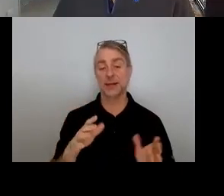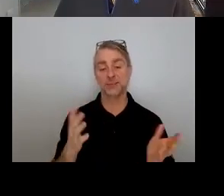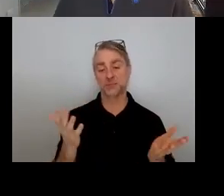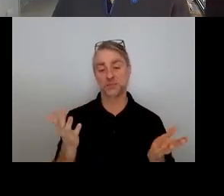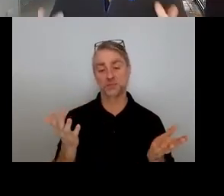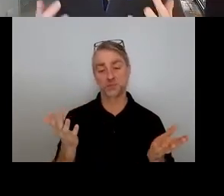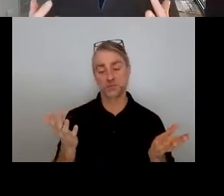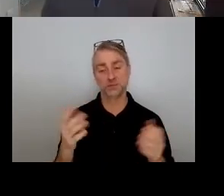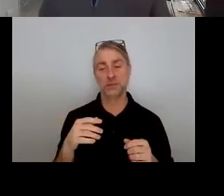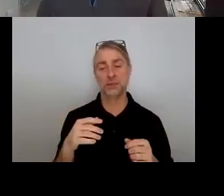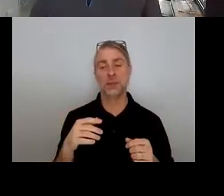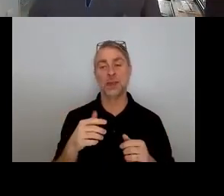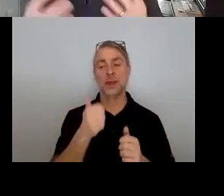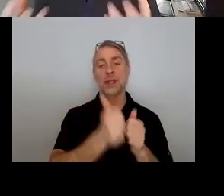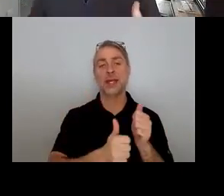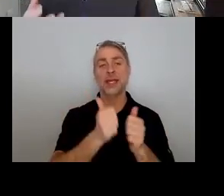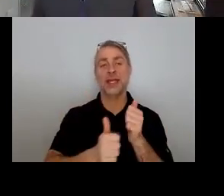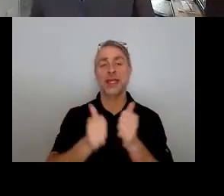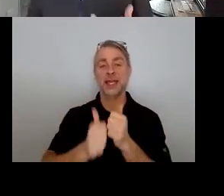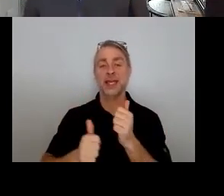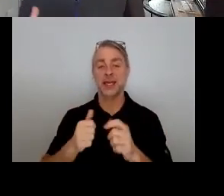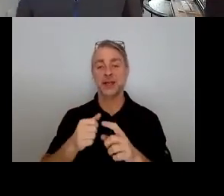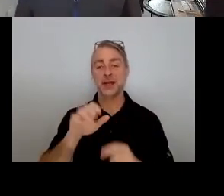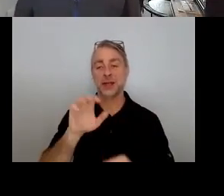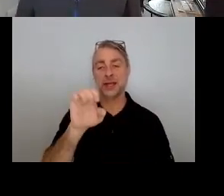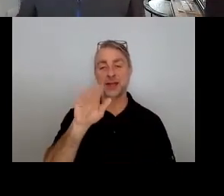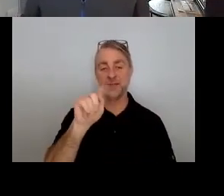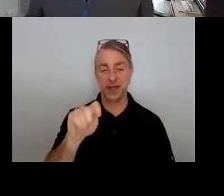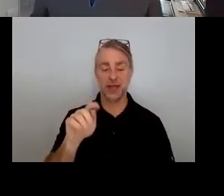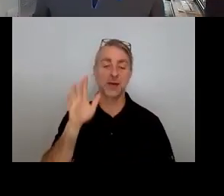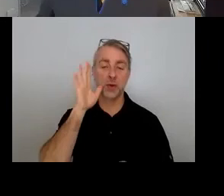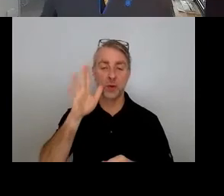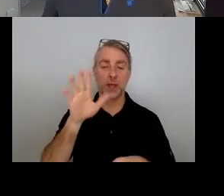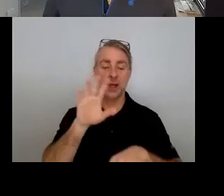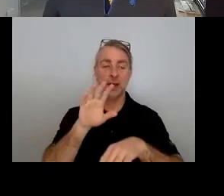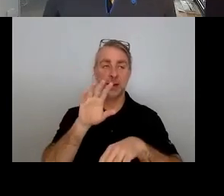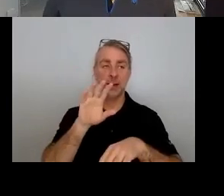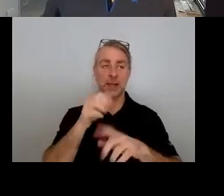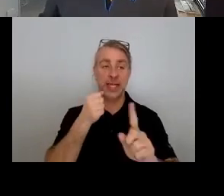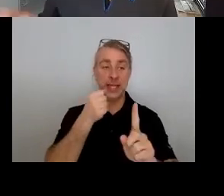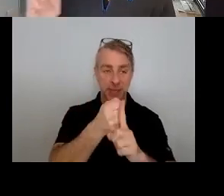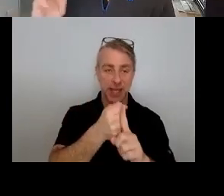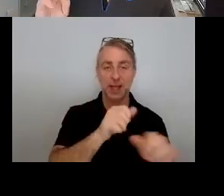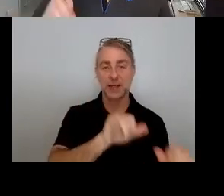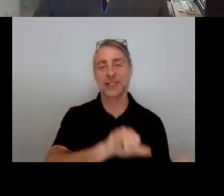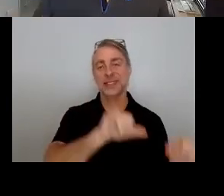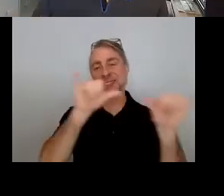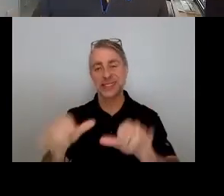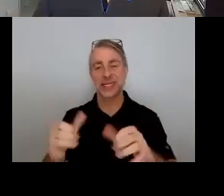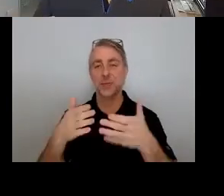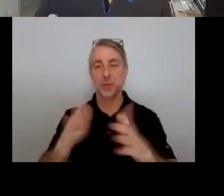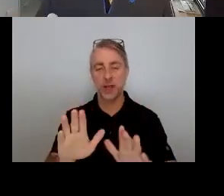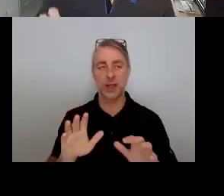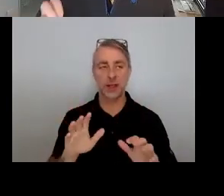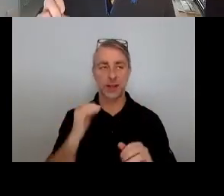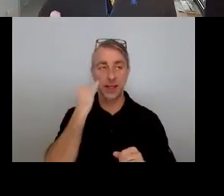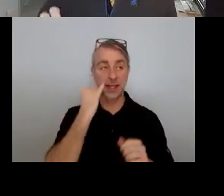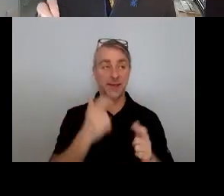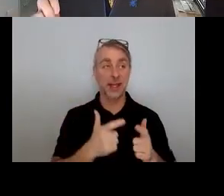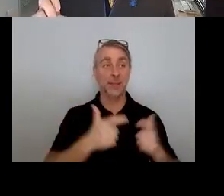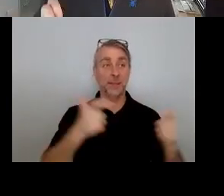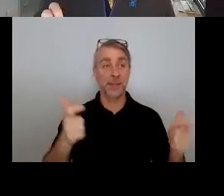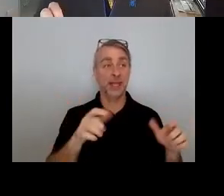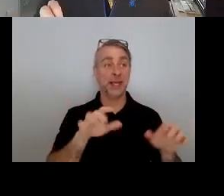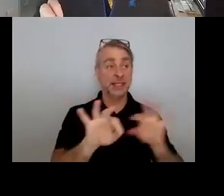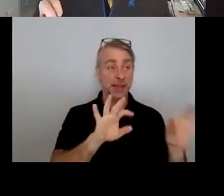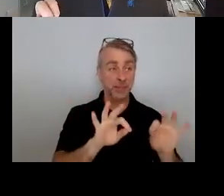to be contributing to that meta-analysis roughly proportional to their sample sizes. In the case